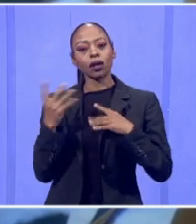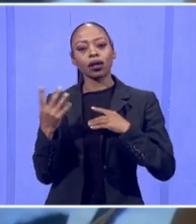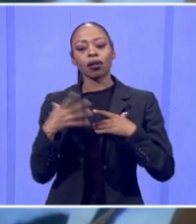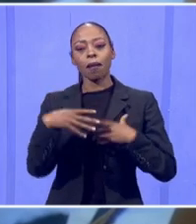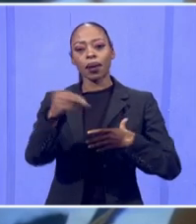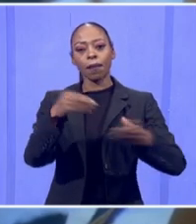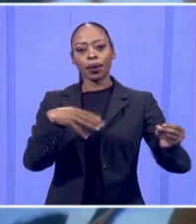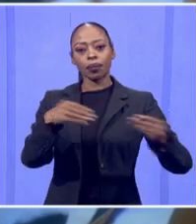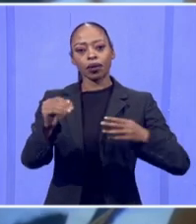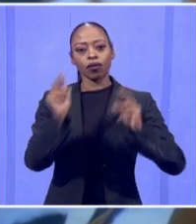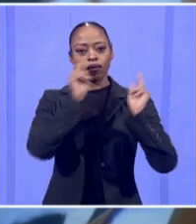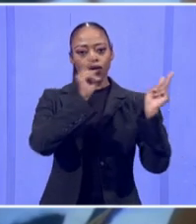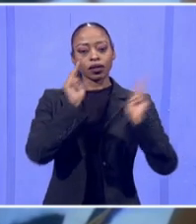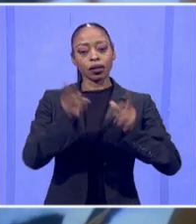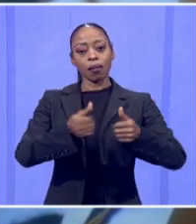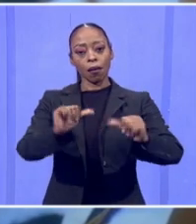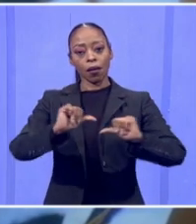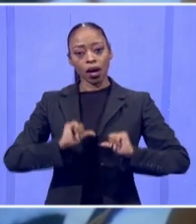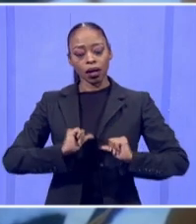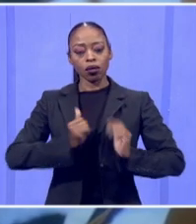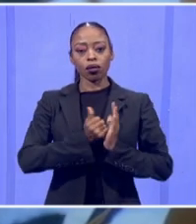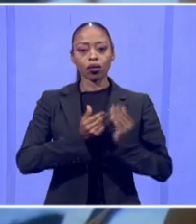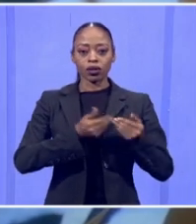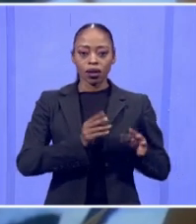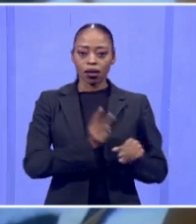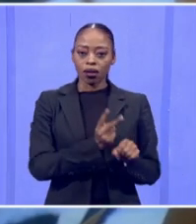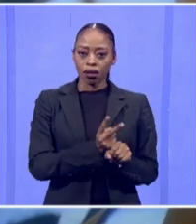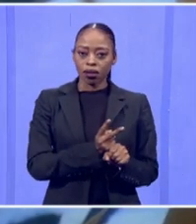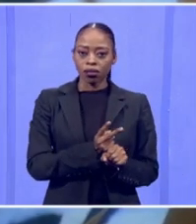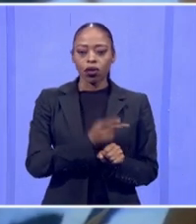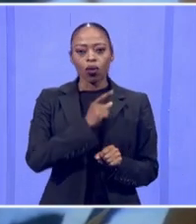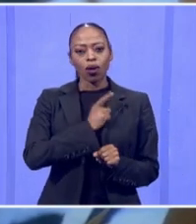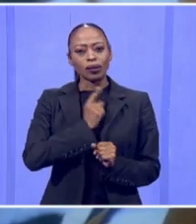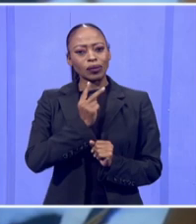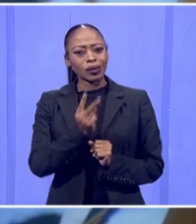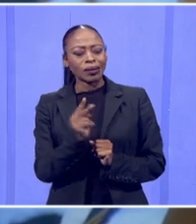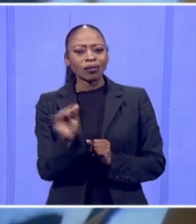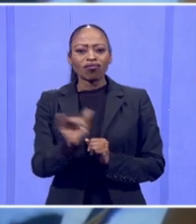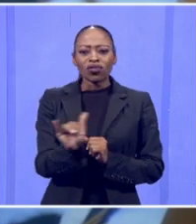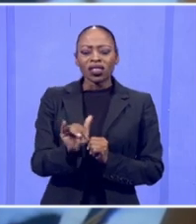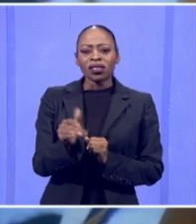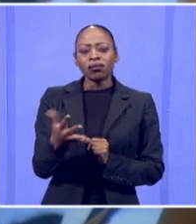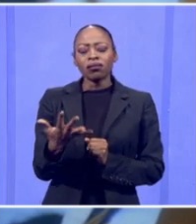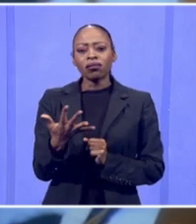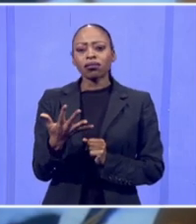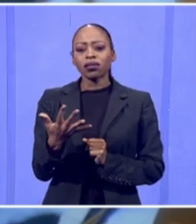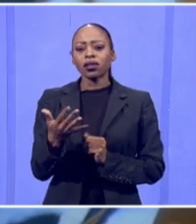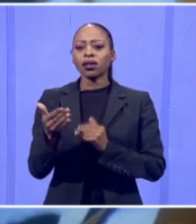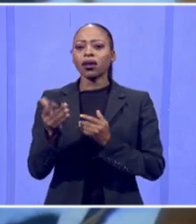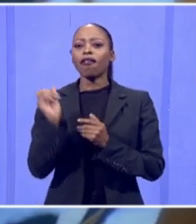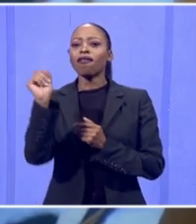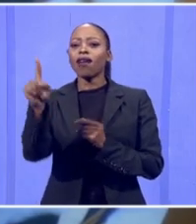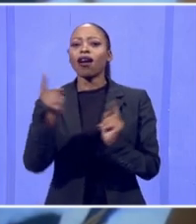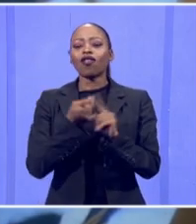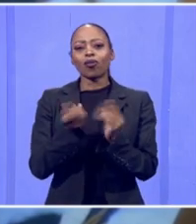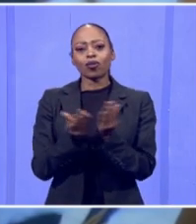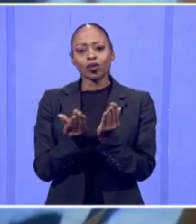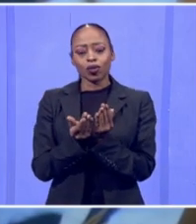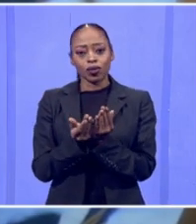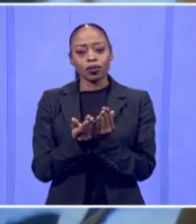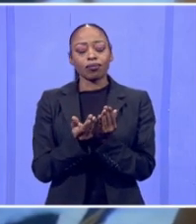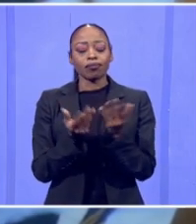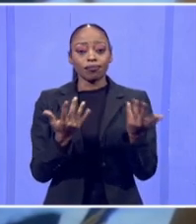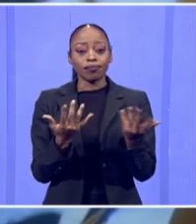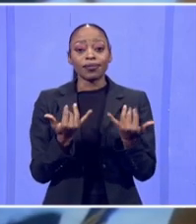So when they came back, we started in earnest to check which ones are far from their schools. And right